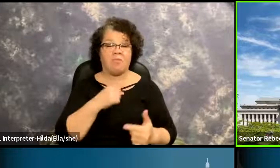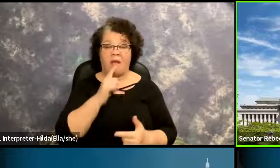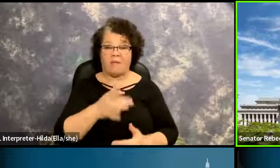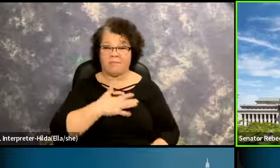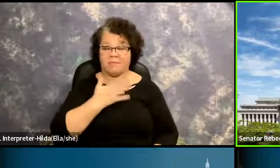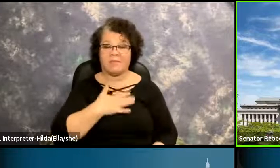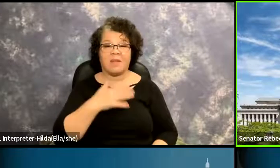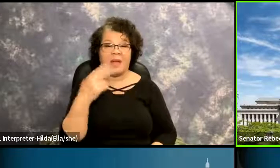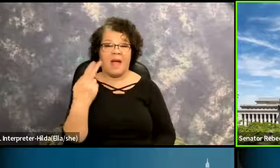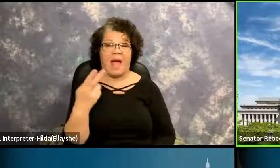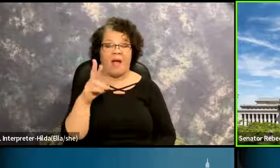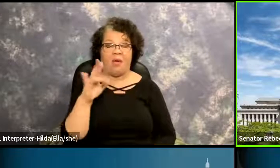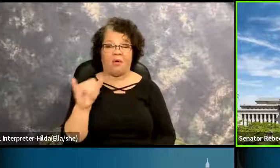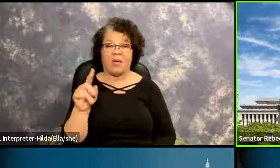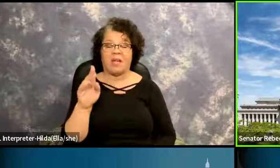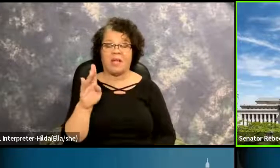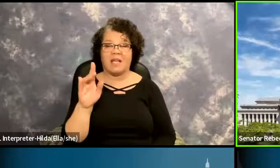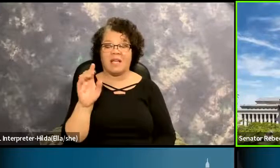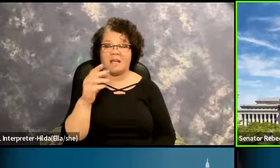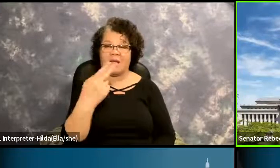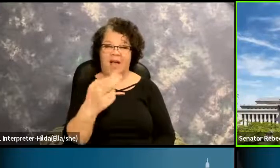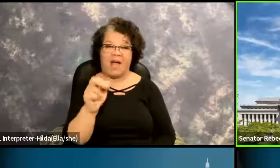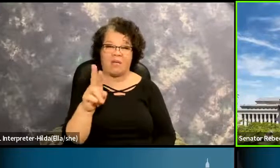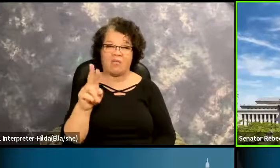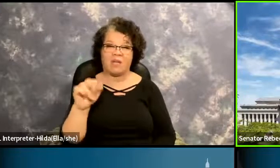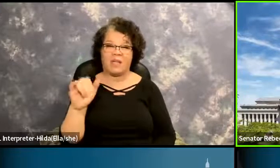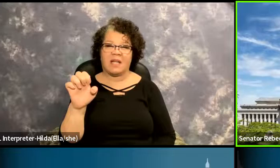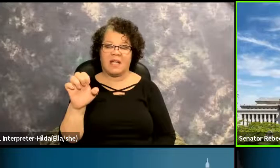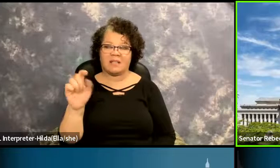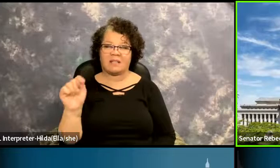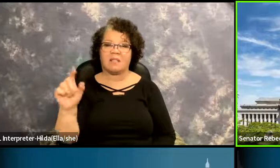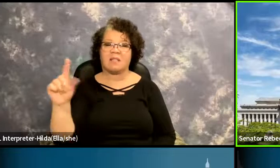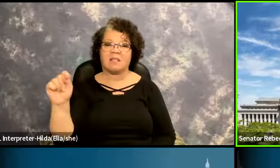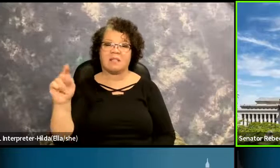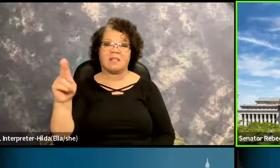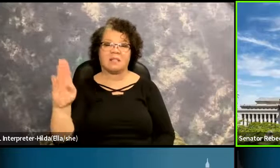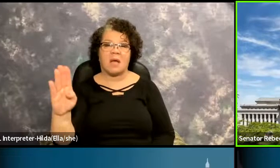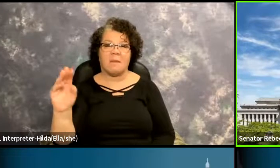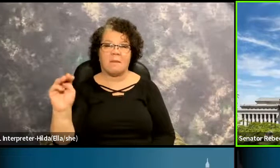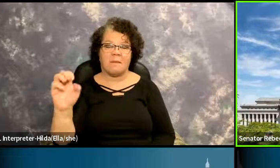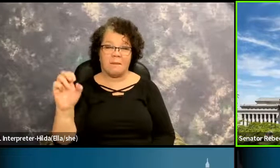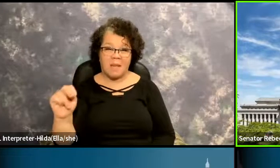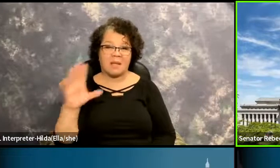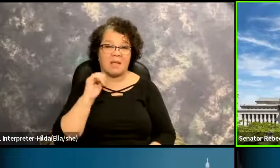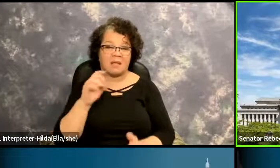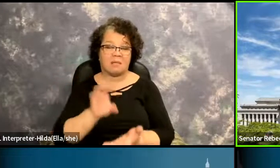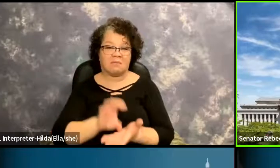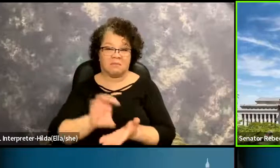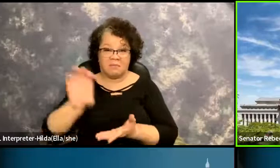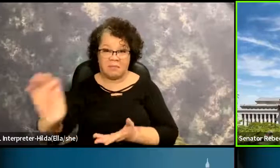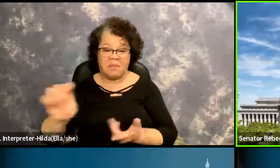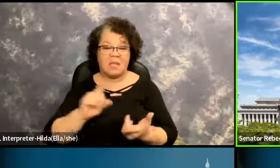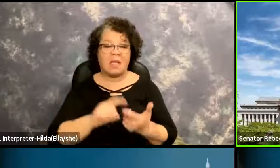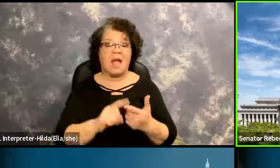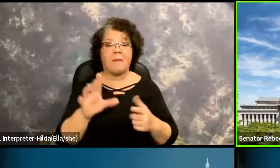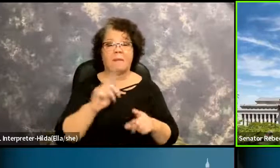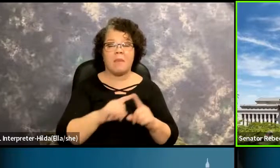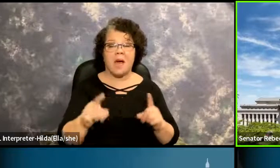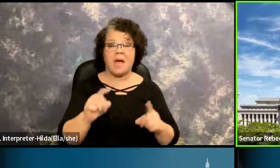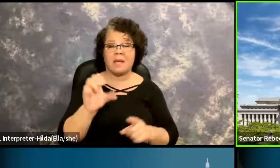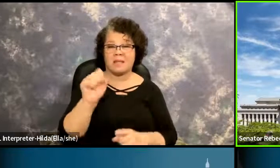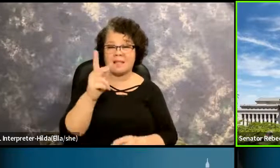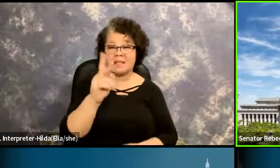that they asked. You know, still fighting for more money for Youth Achievement Center, but also for Skyway with affordable